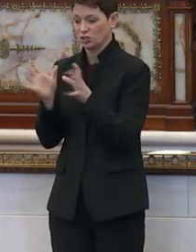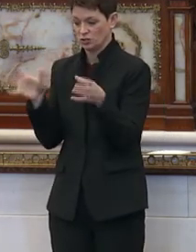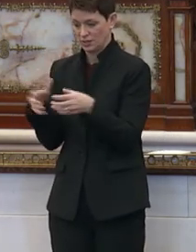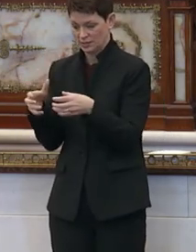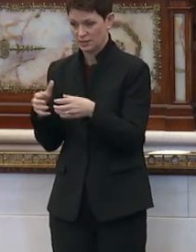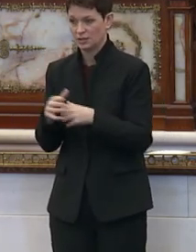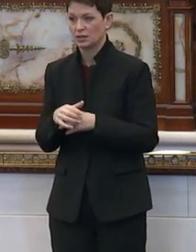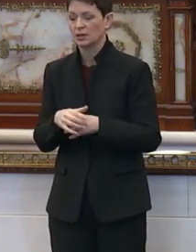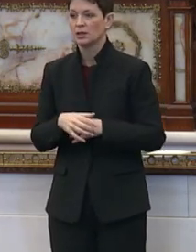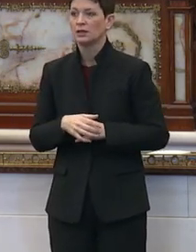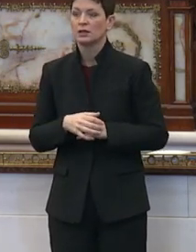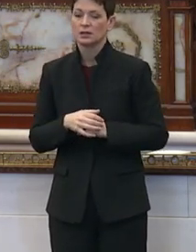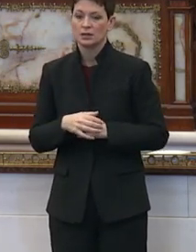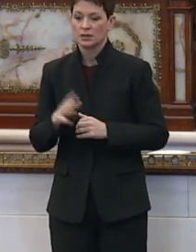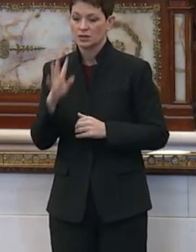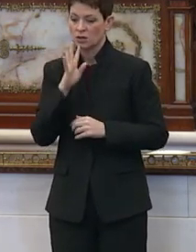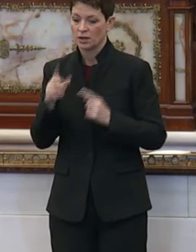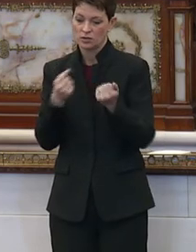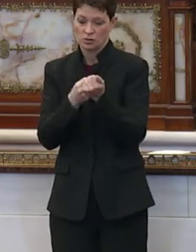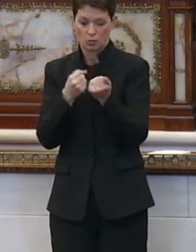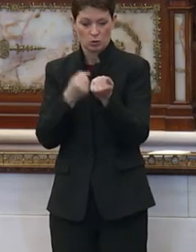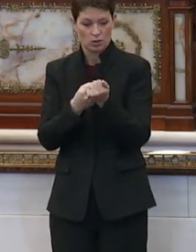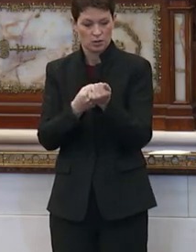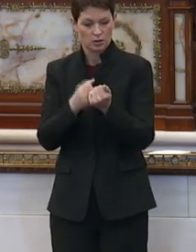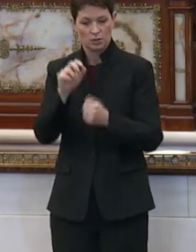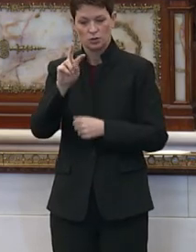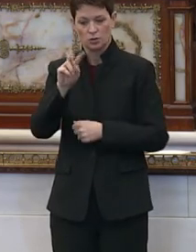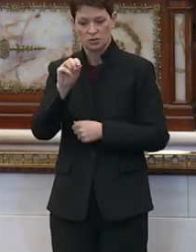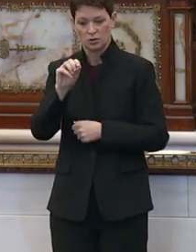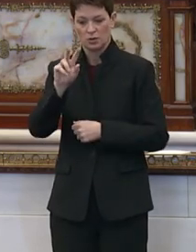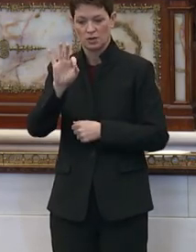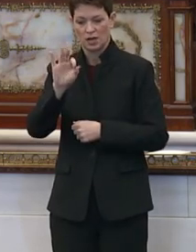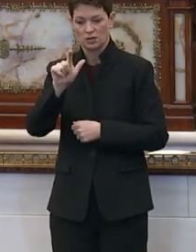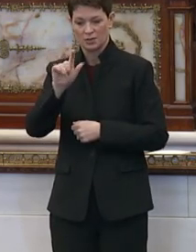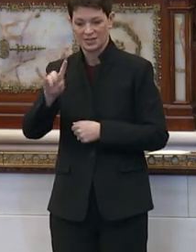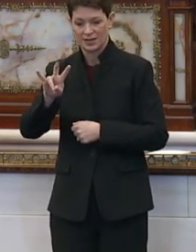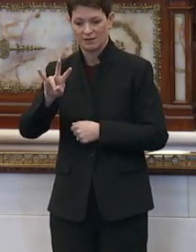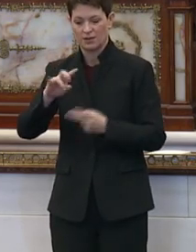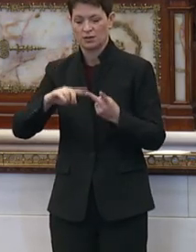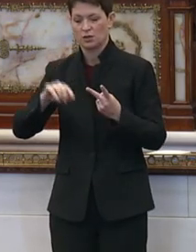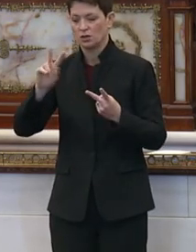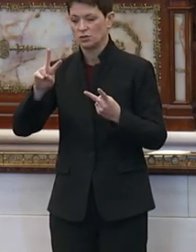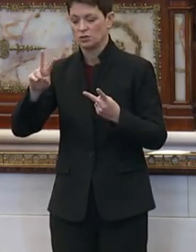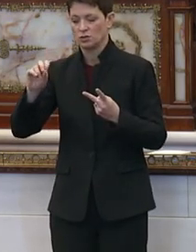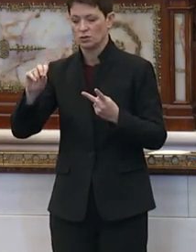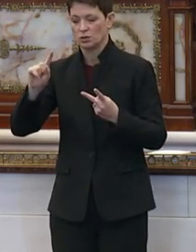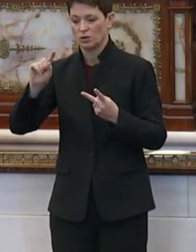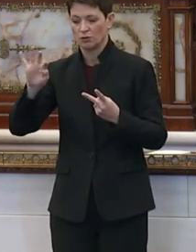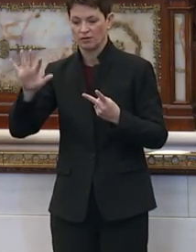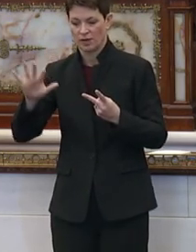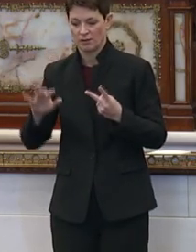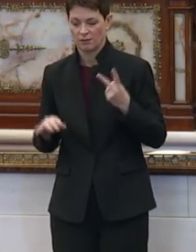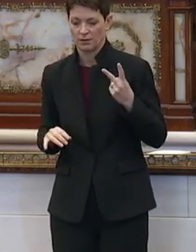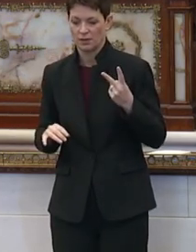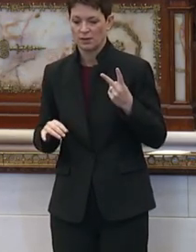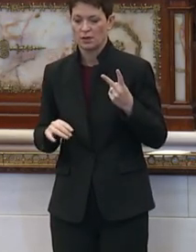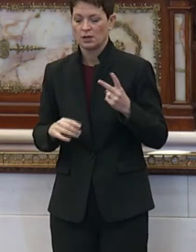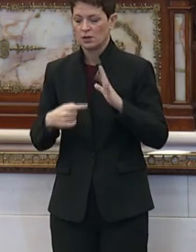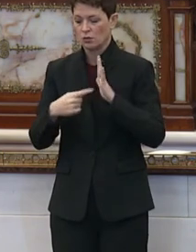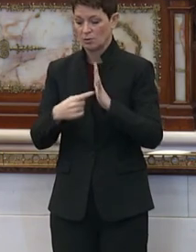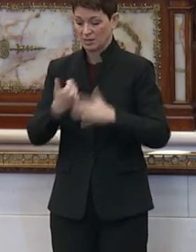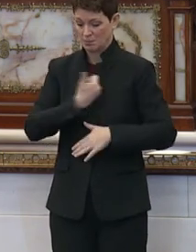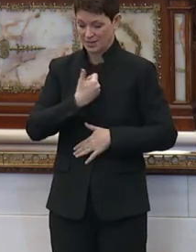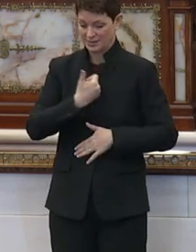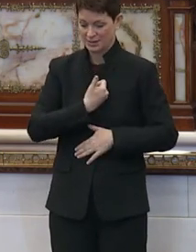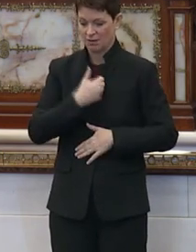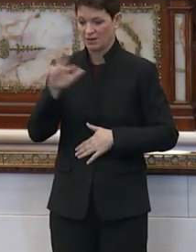District, and I'm speaking in support of Bills 210-927 and 220-145 on behalf of